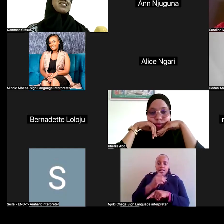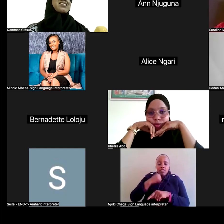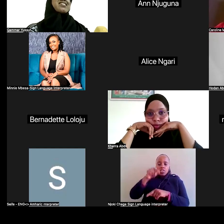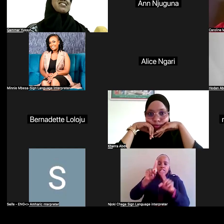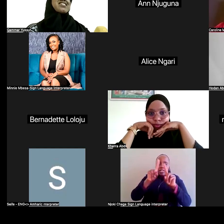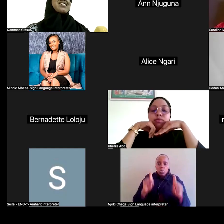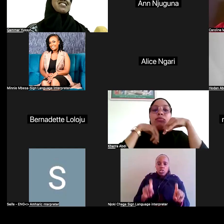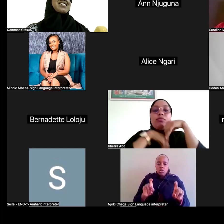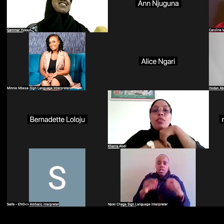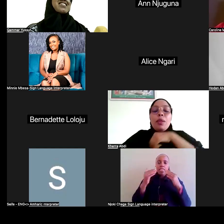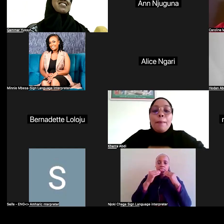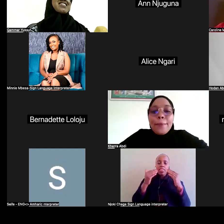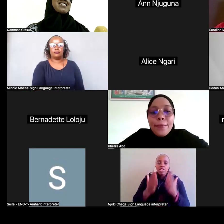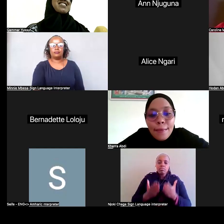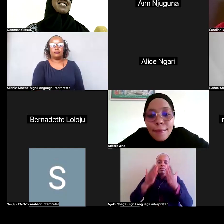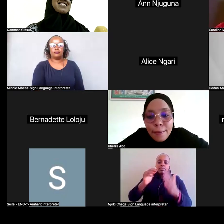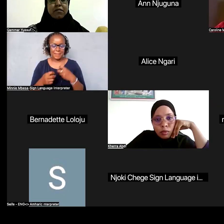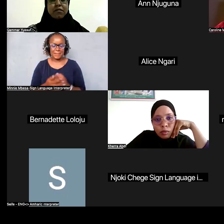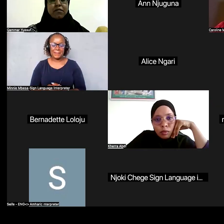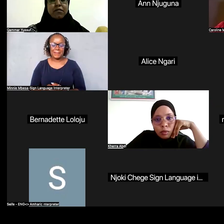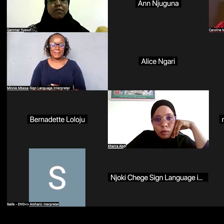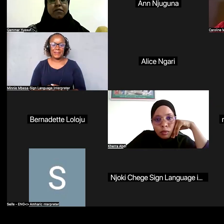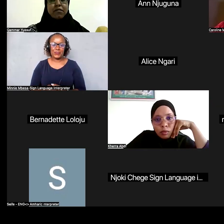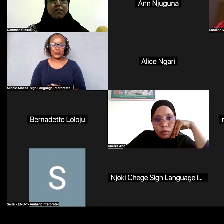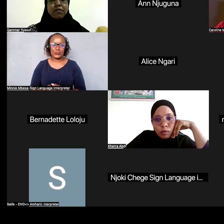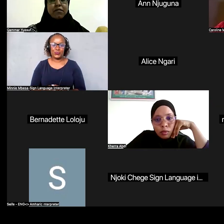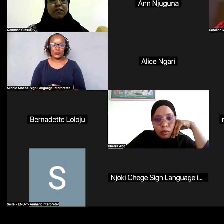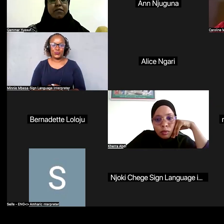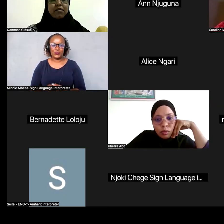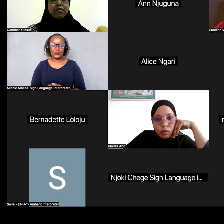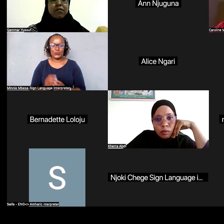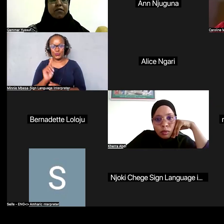question. Thank you. Over to you, Marlet. First,